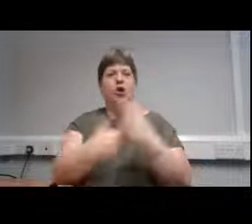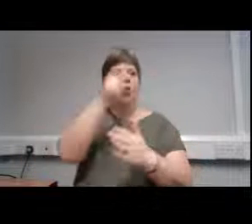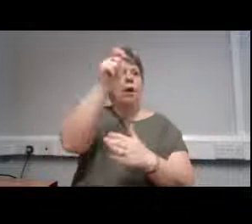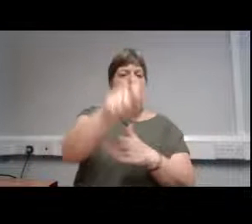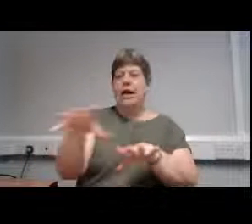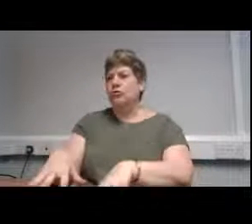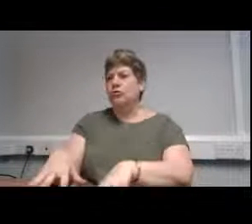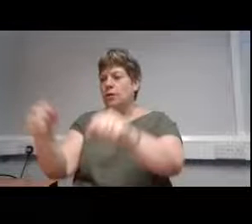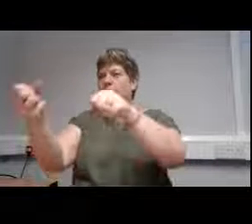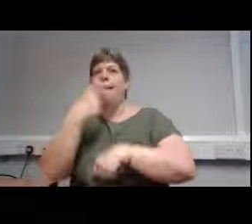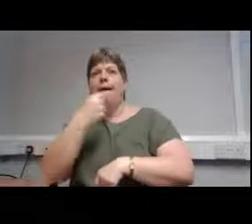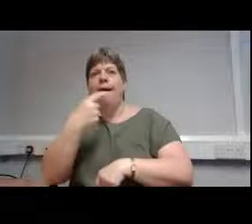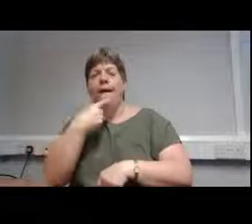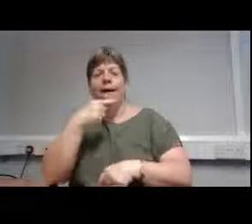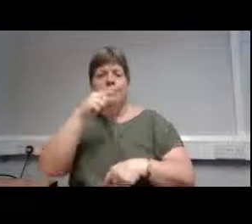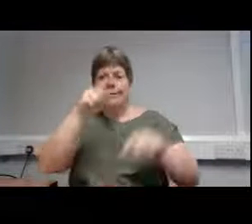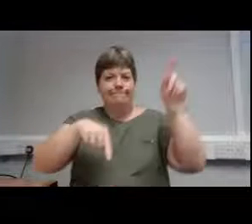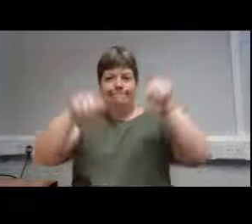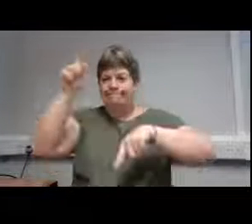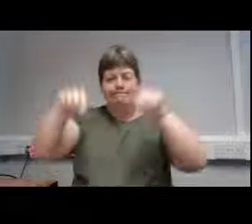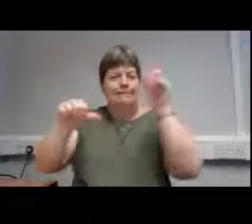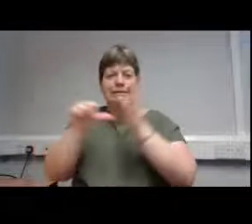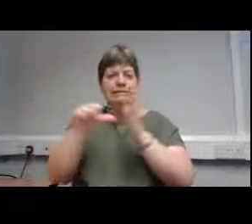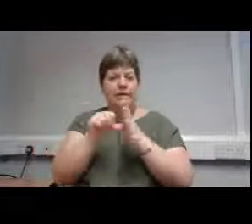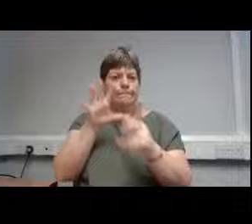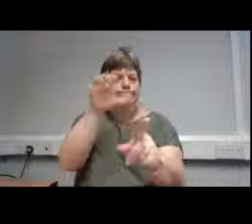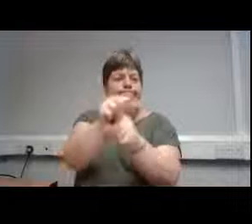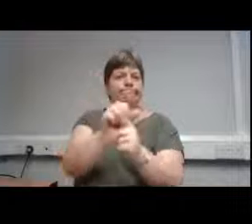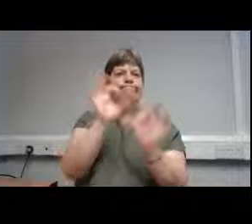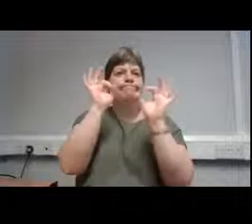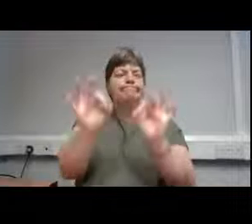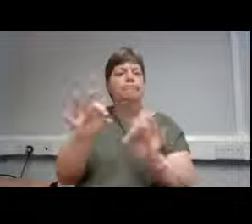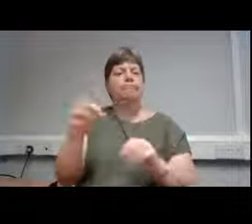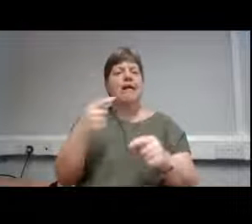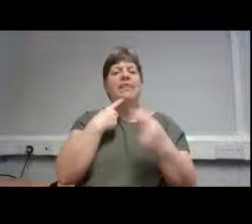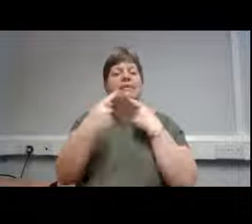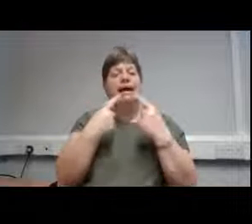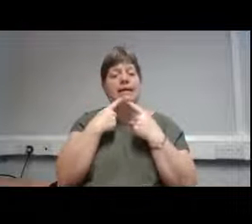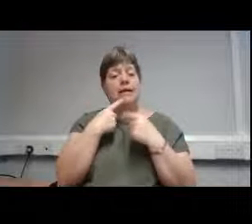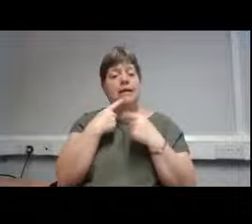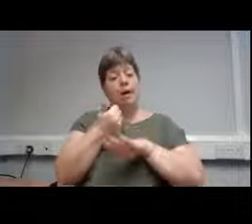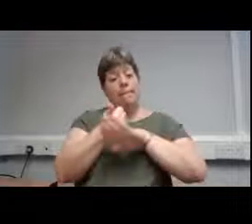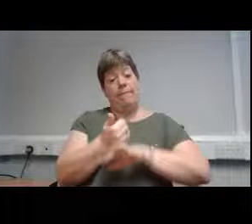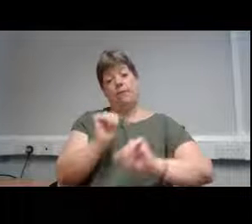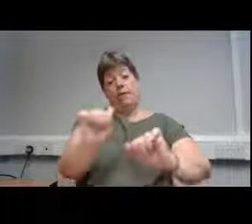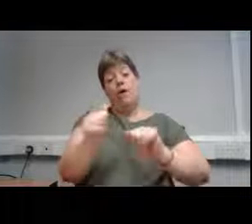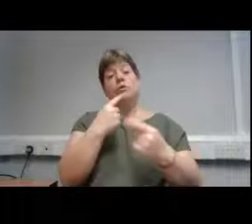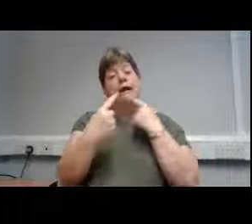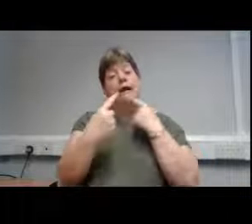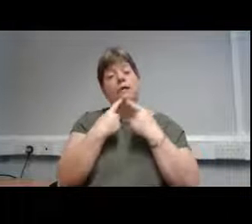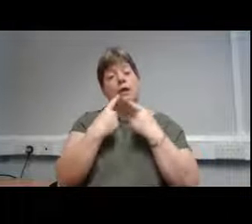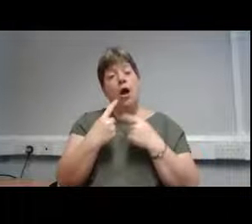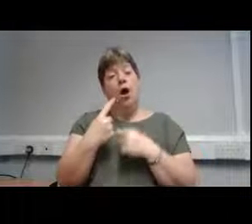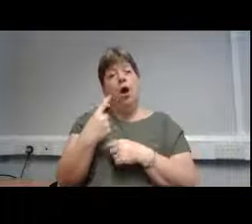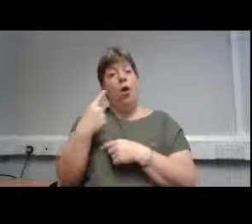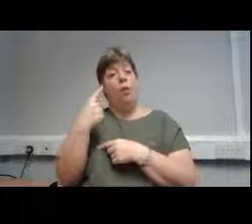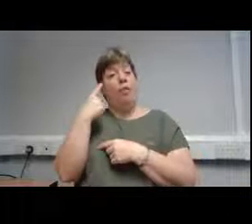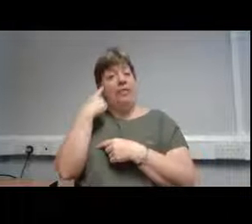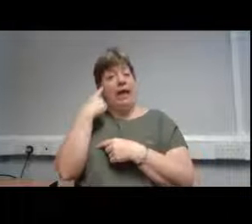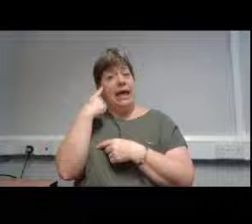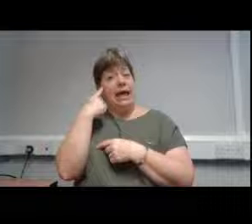in. So it is really difficult to gauge with data the benefit, but based on those numbers, which we think would be